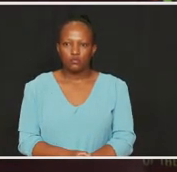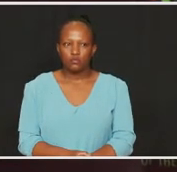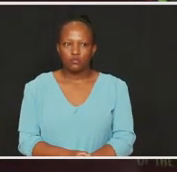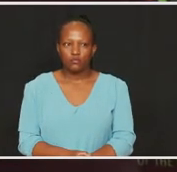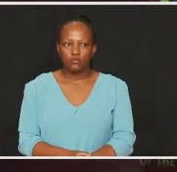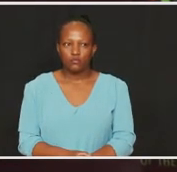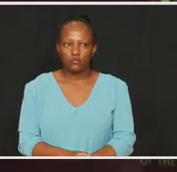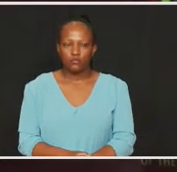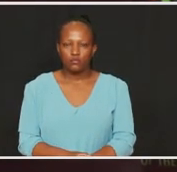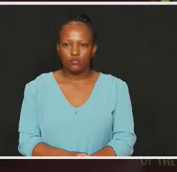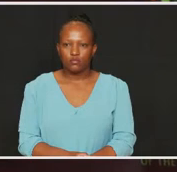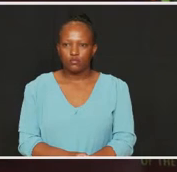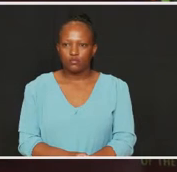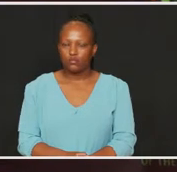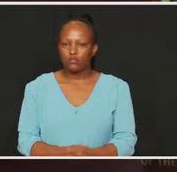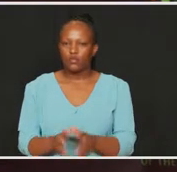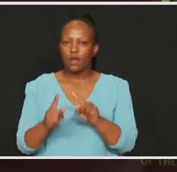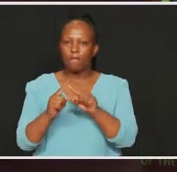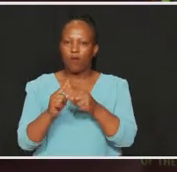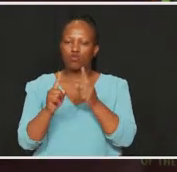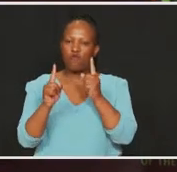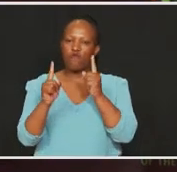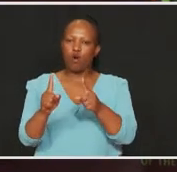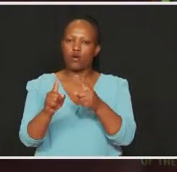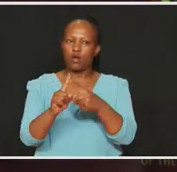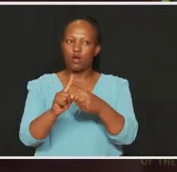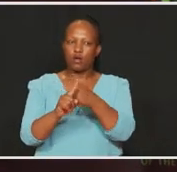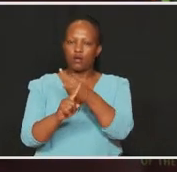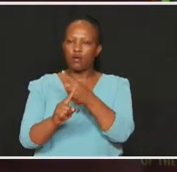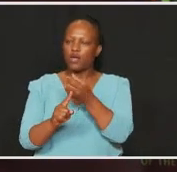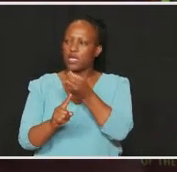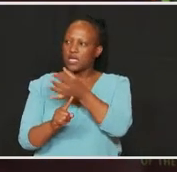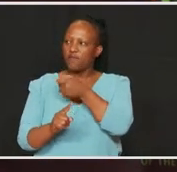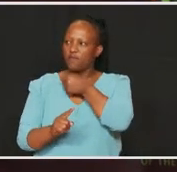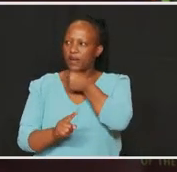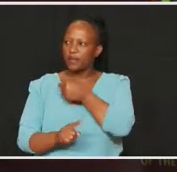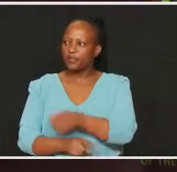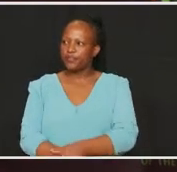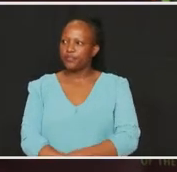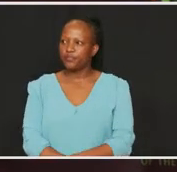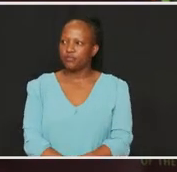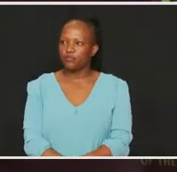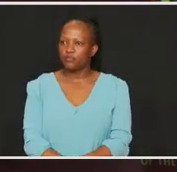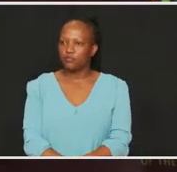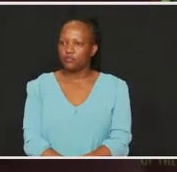what is your point of order uh give me a mic please